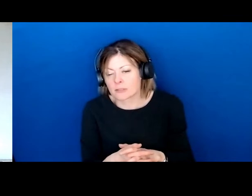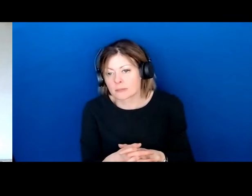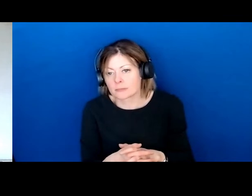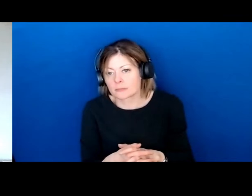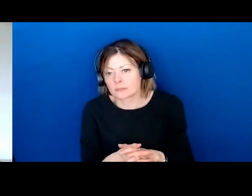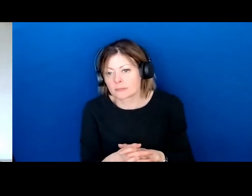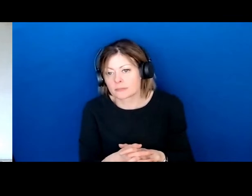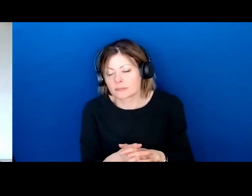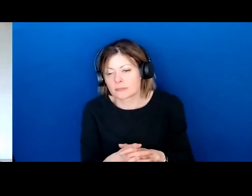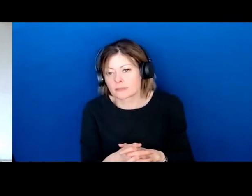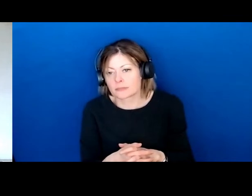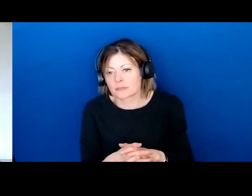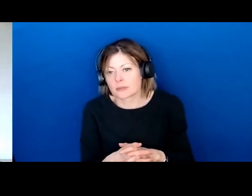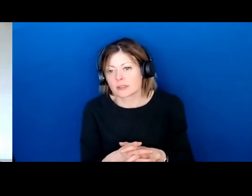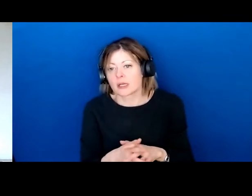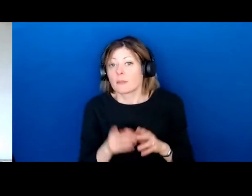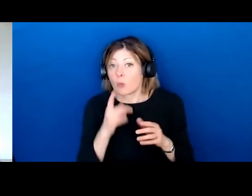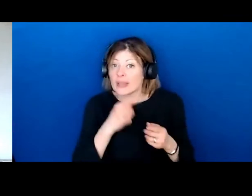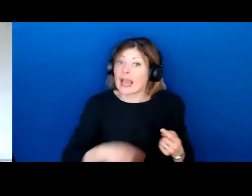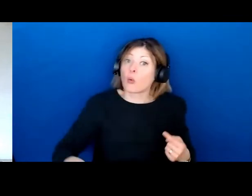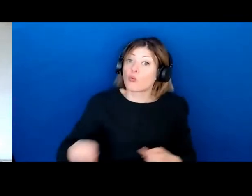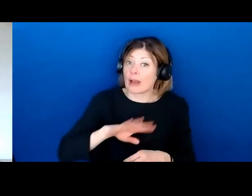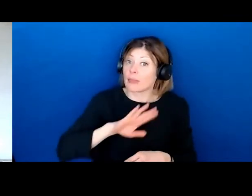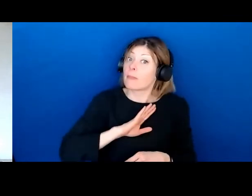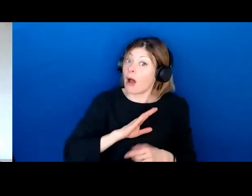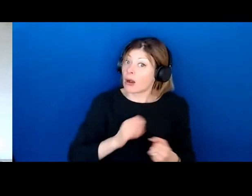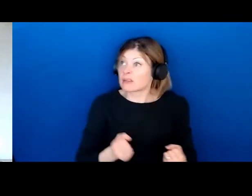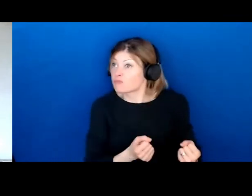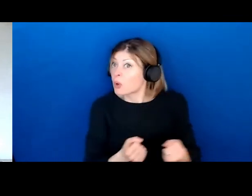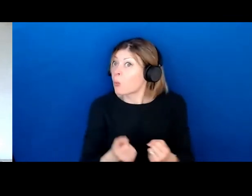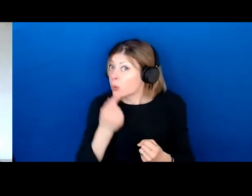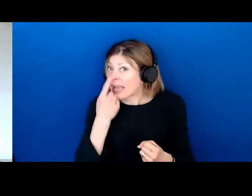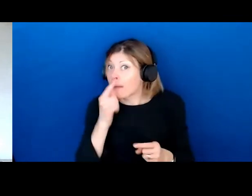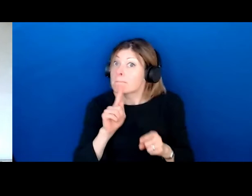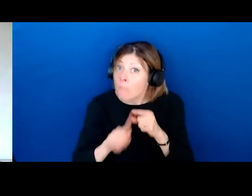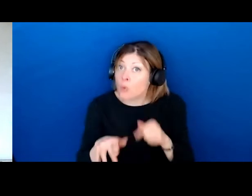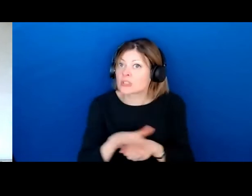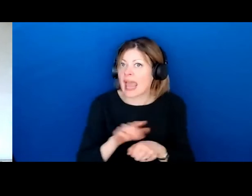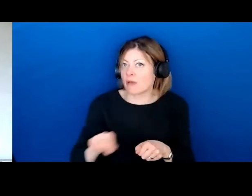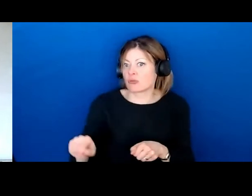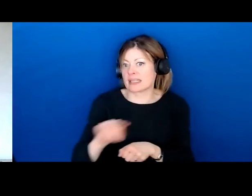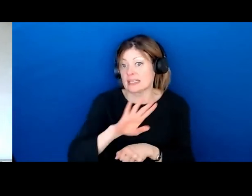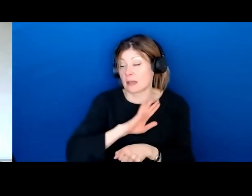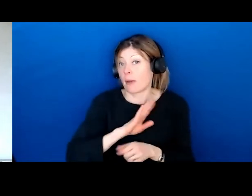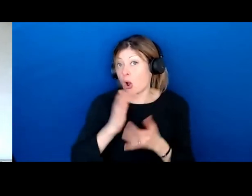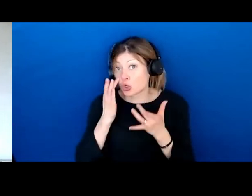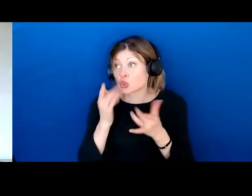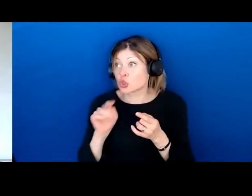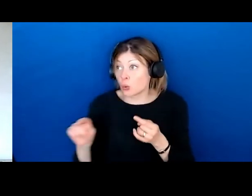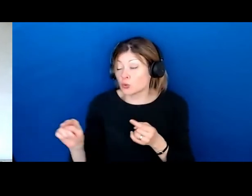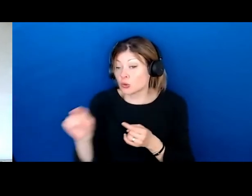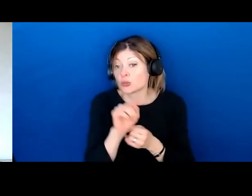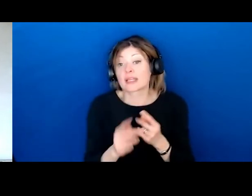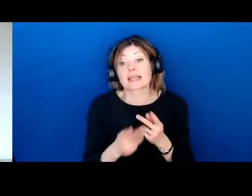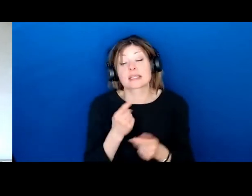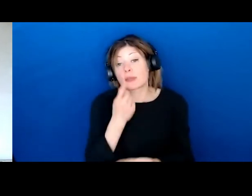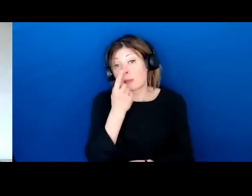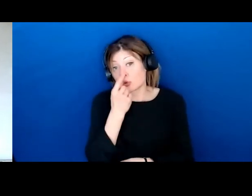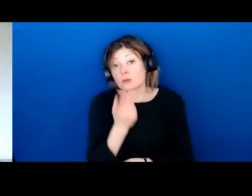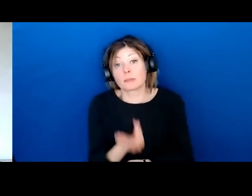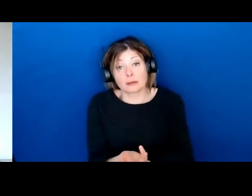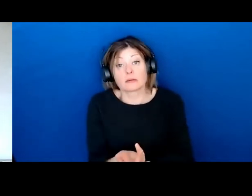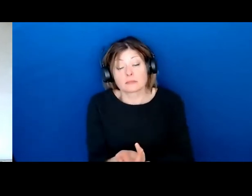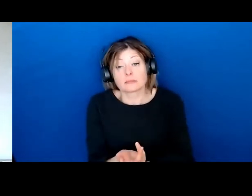All around the park, and we can get around most of the park in the buggy and show you around. So that's another possibility. We've got